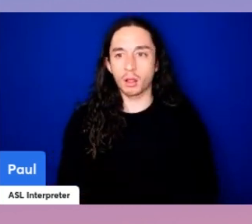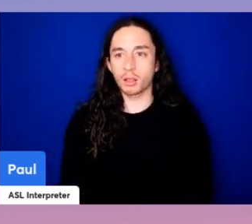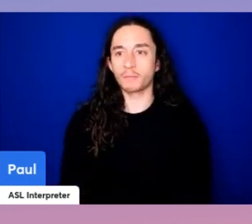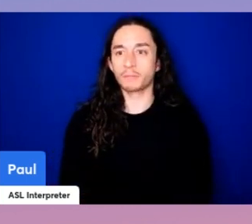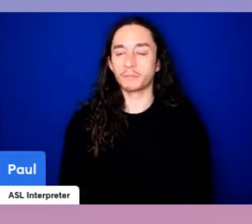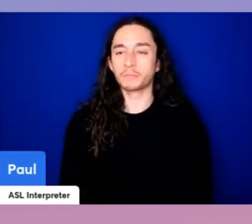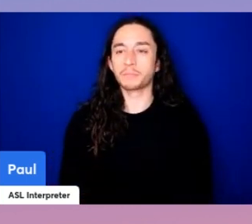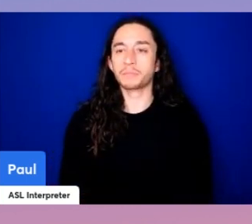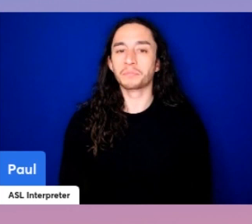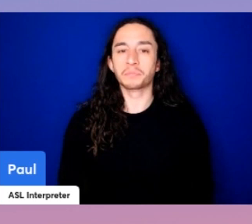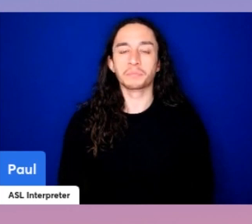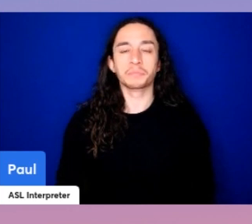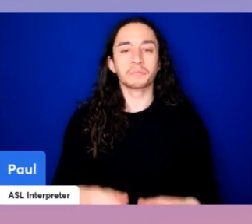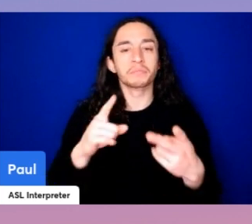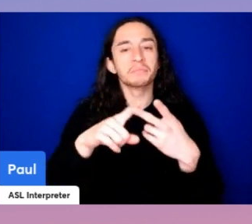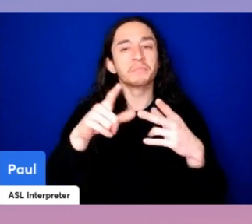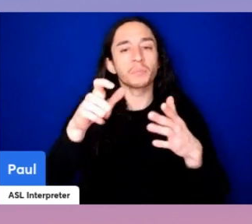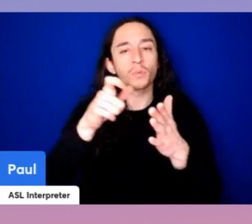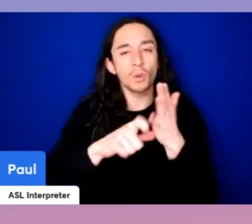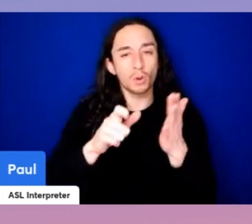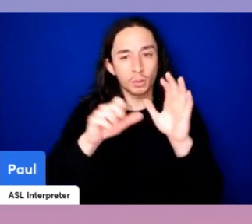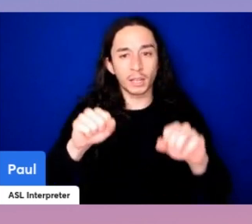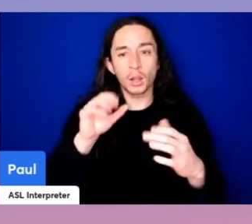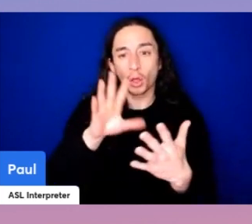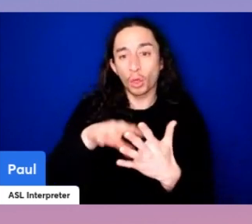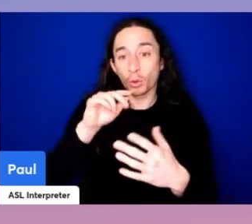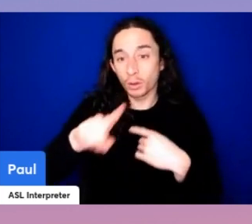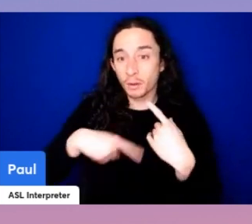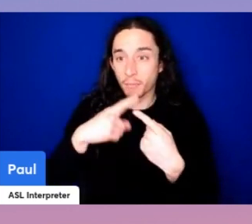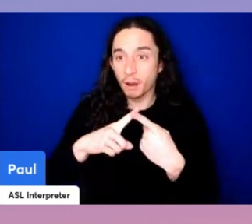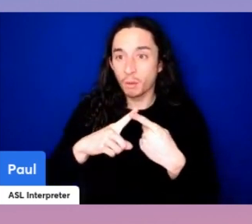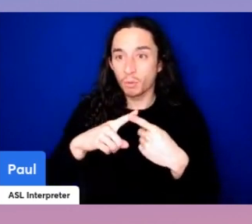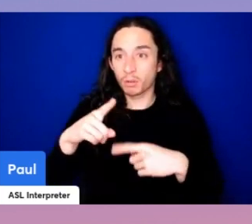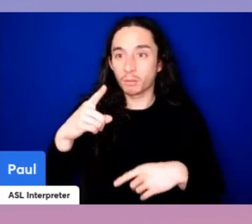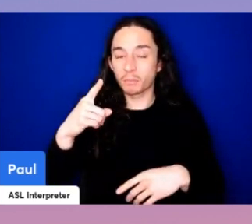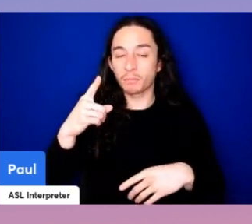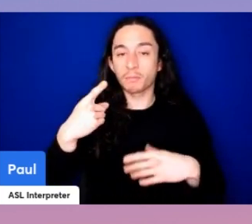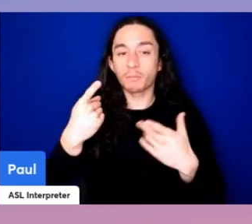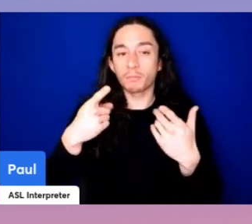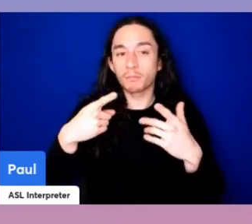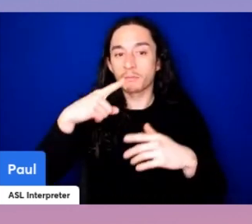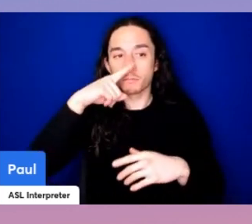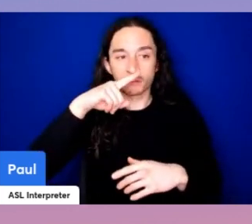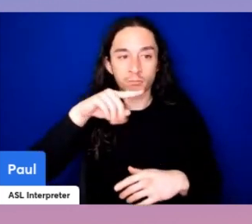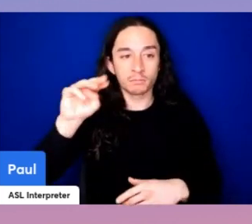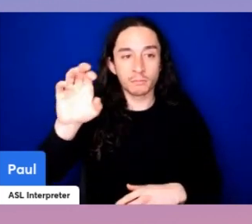For the second article, yeah, you can learn about the mock. So you can learn about the mocking.